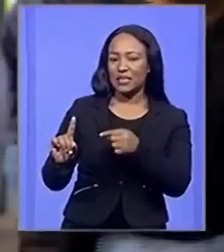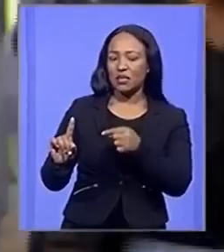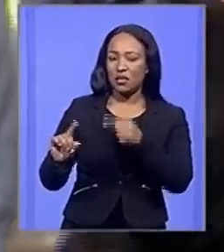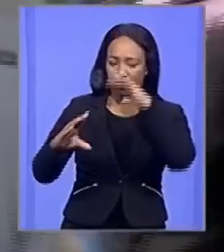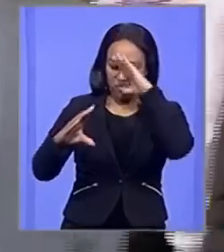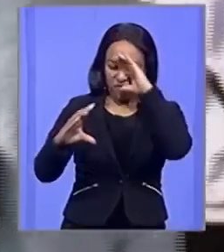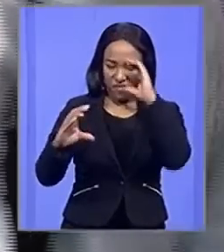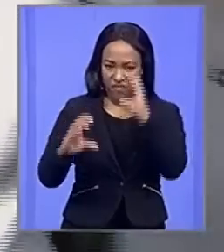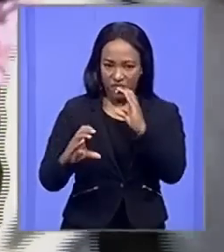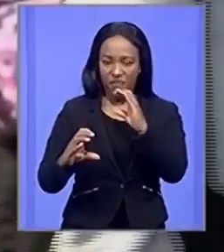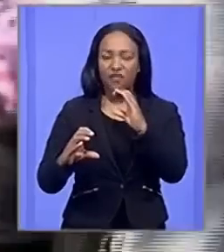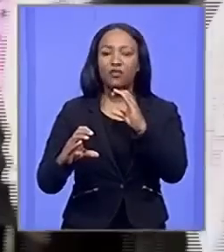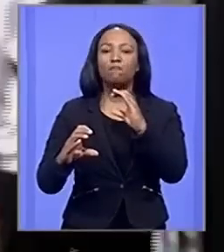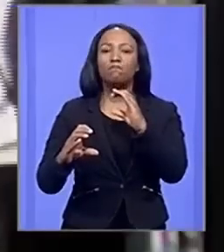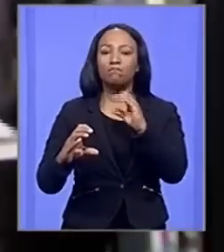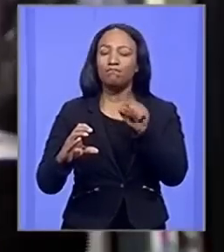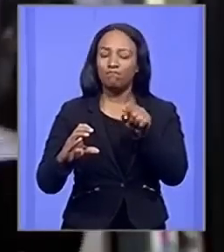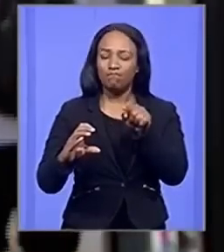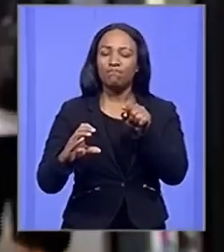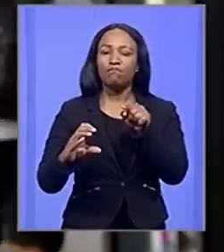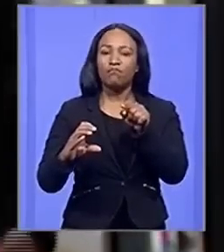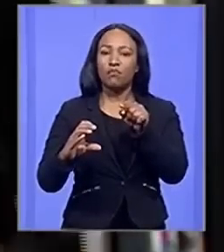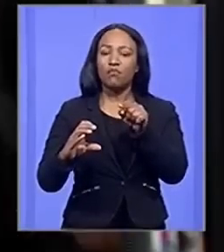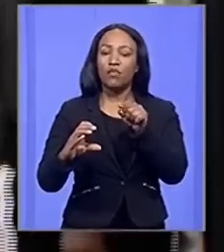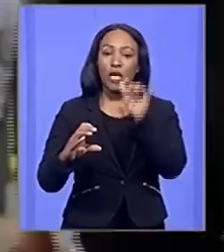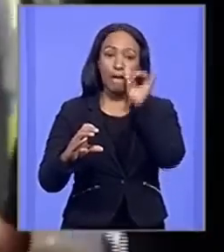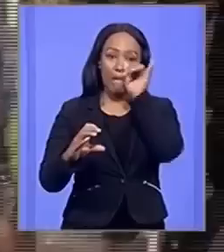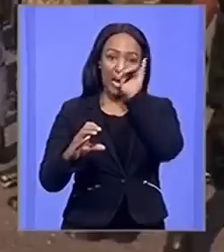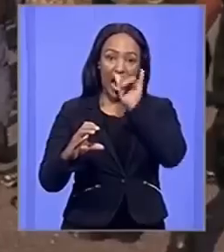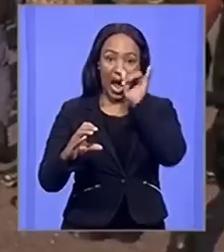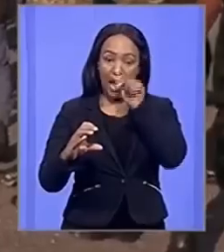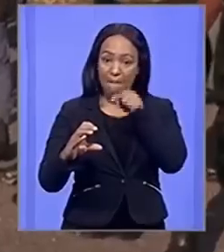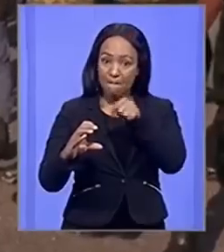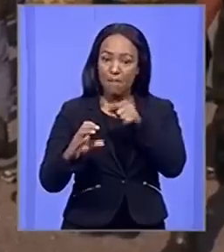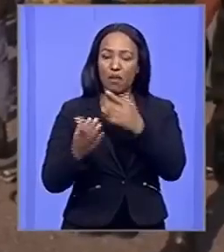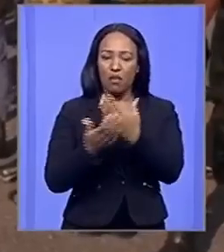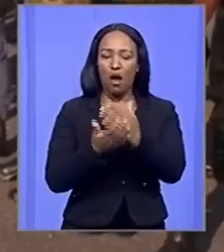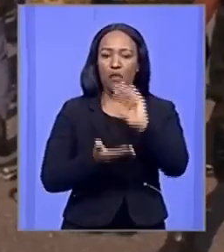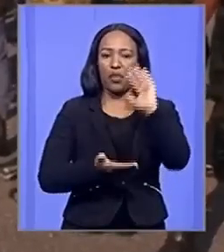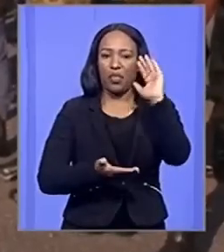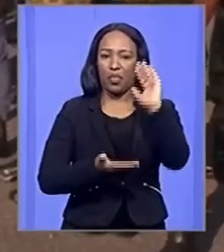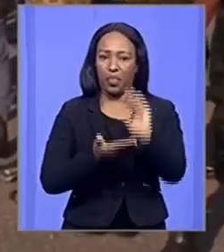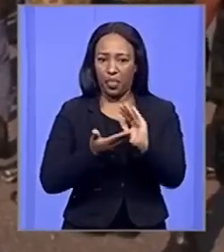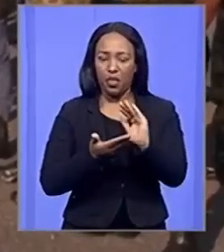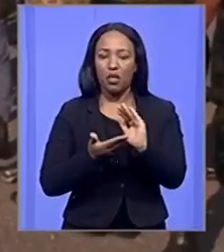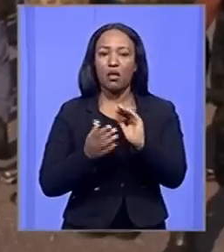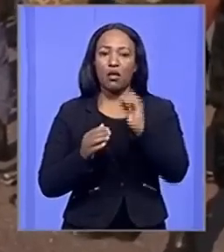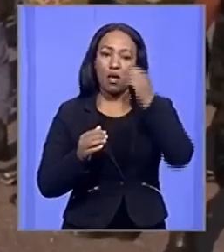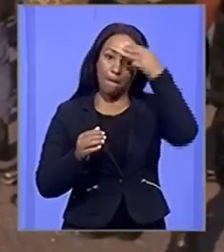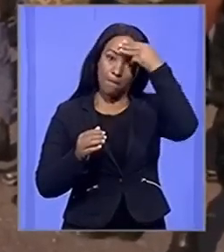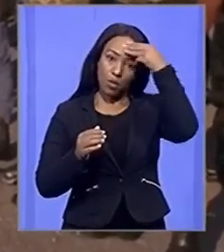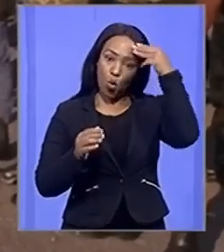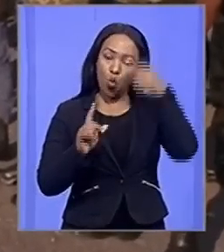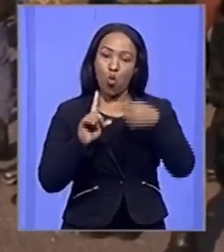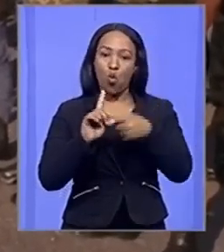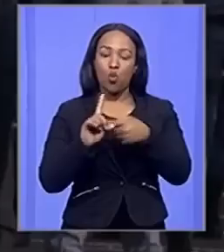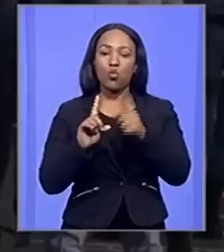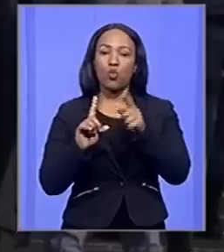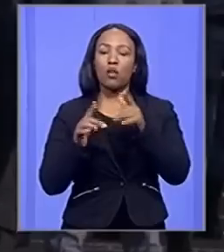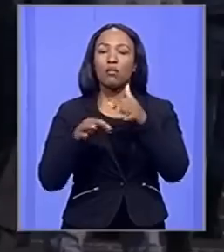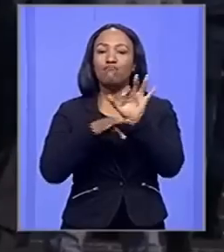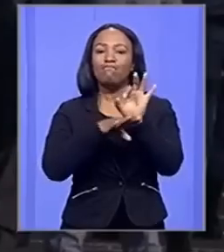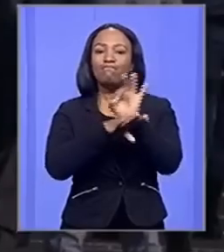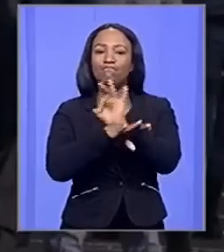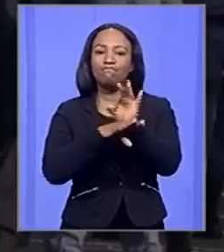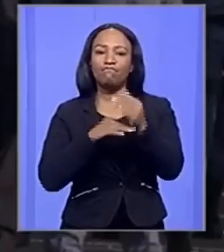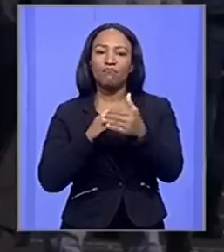sentencing and making sure that the crime rates decrease. Mchunu o tla ala lenaneo la kgoro ya gagwe polelong ya ditekanyetšo tša